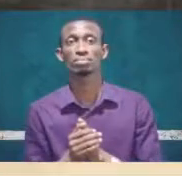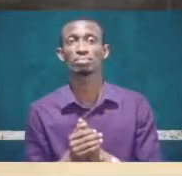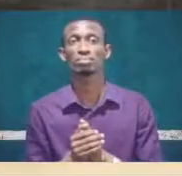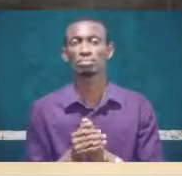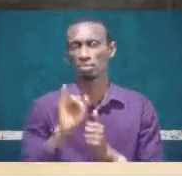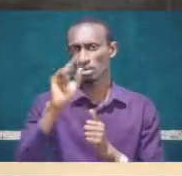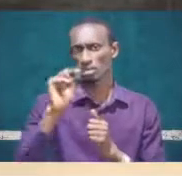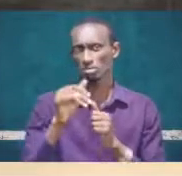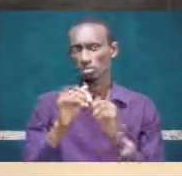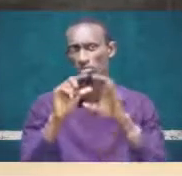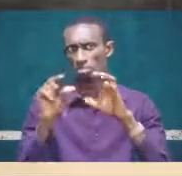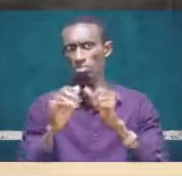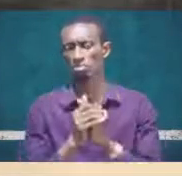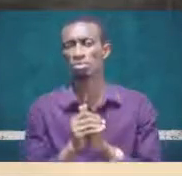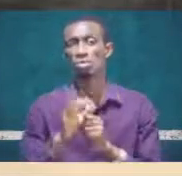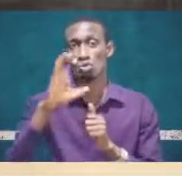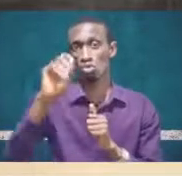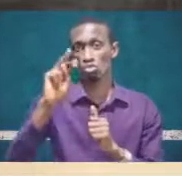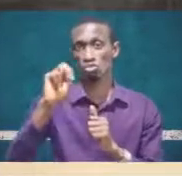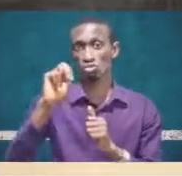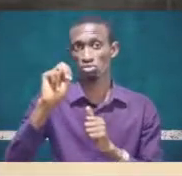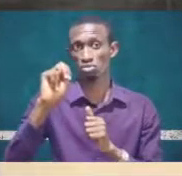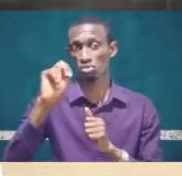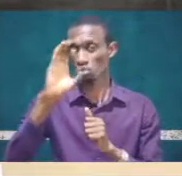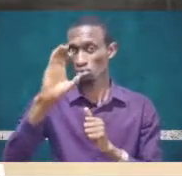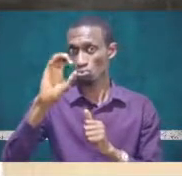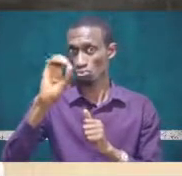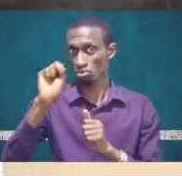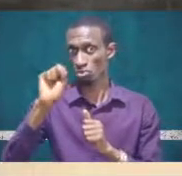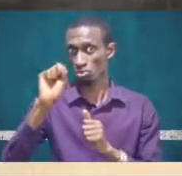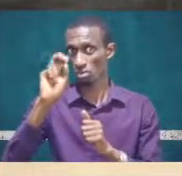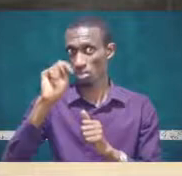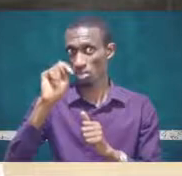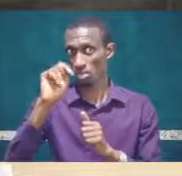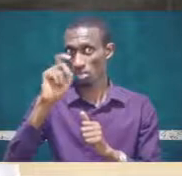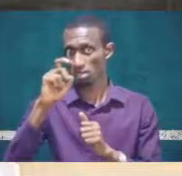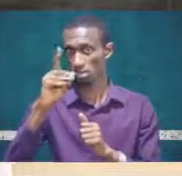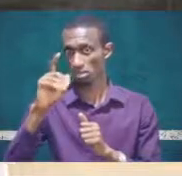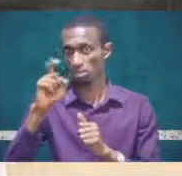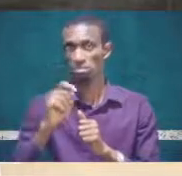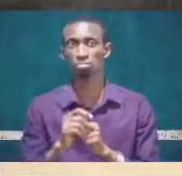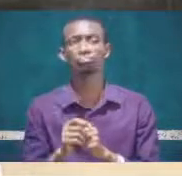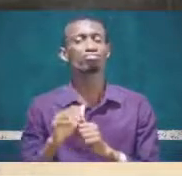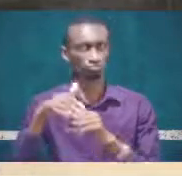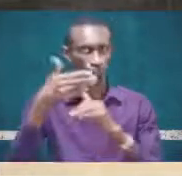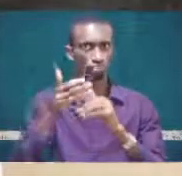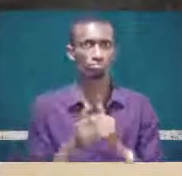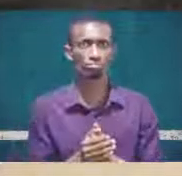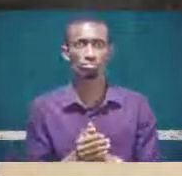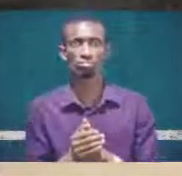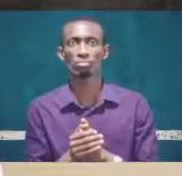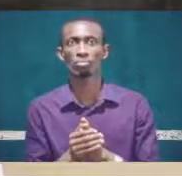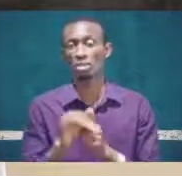integral of this form, cosine n x dx, then